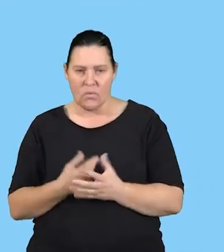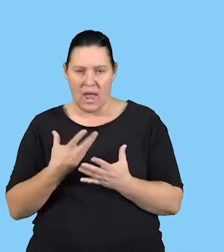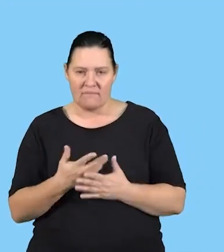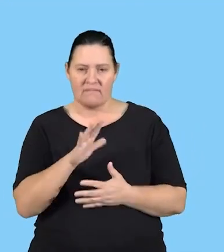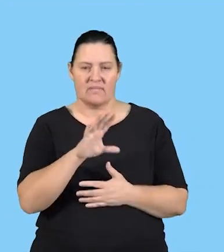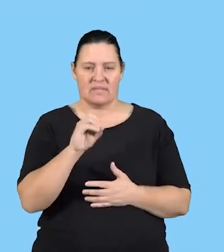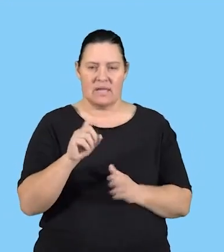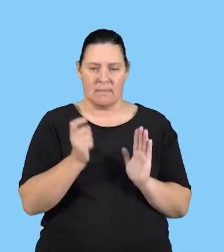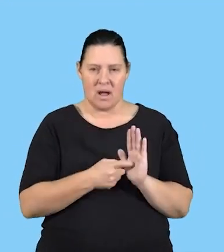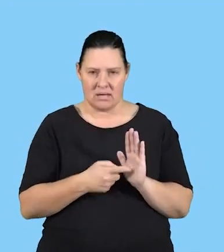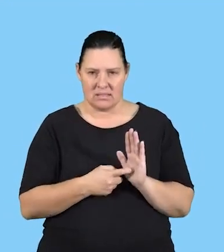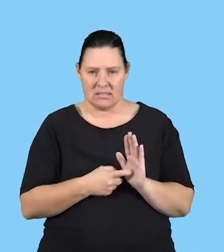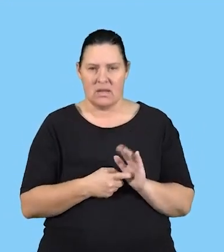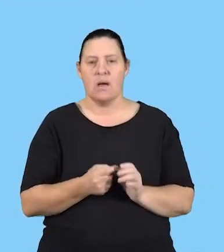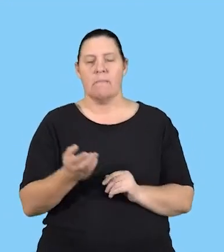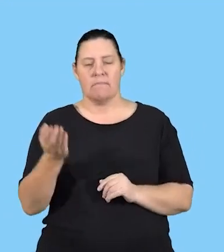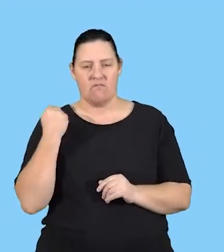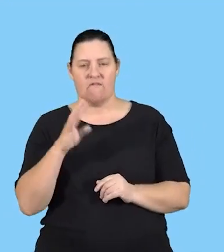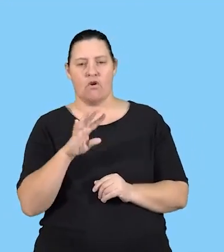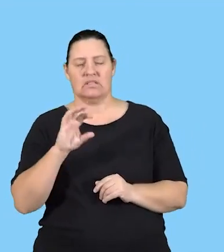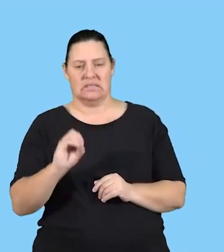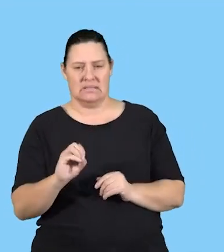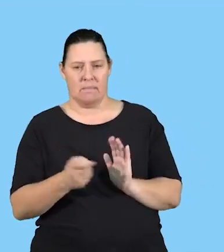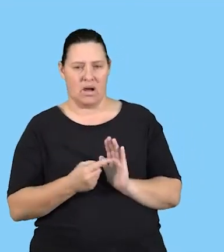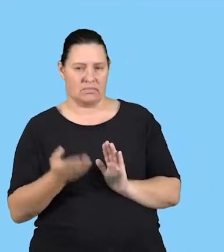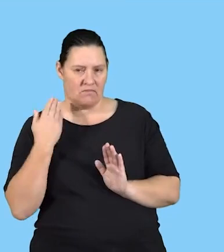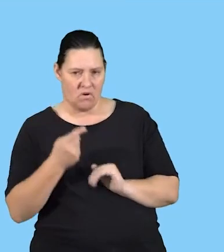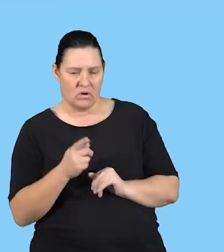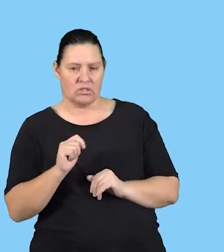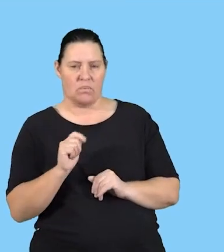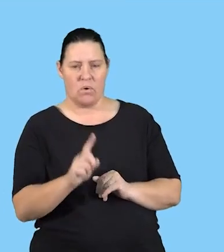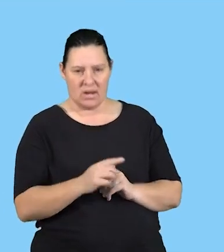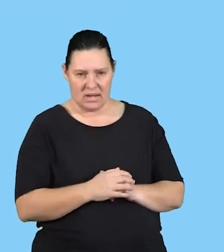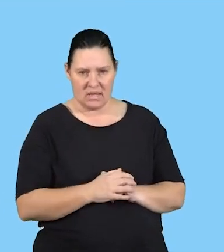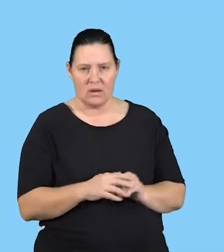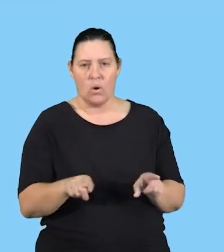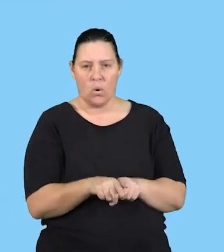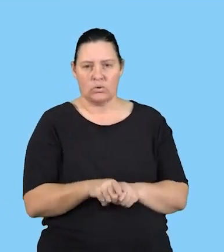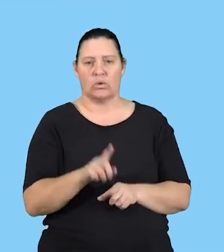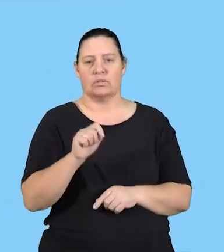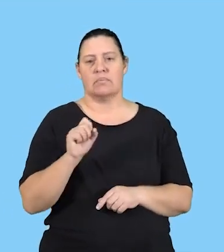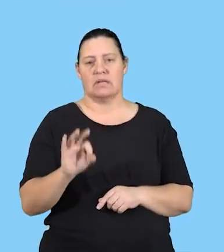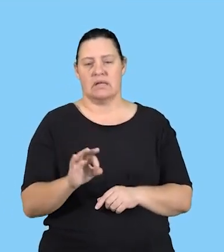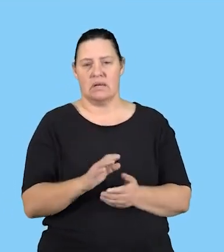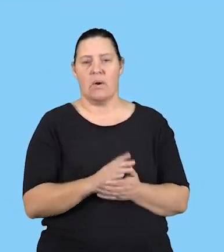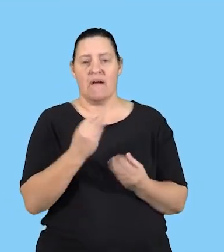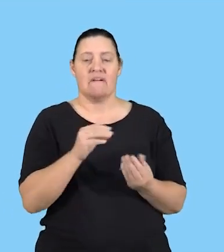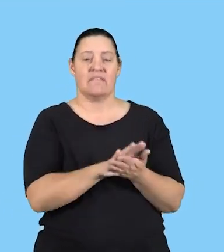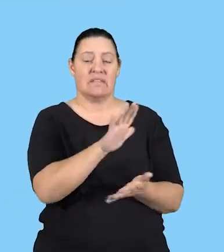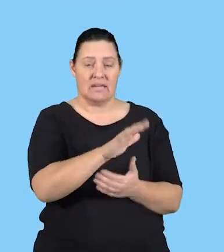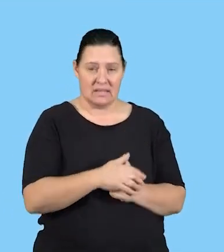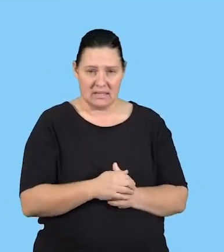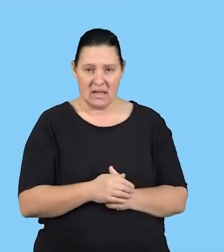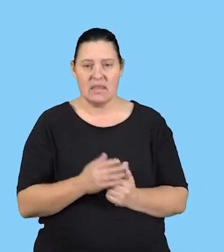marks versus the 40 marks that was there in term 1 and also in term 3. And then we've got